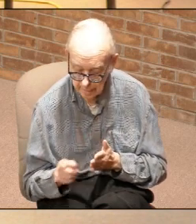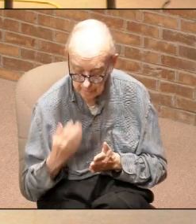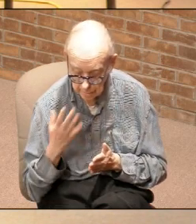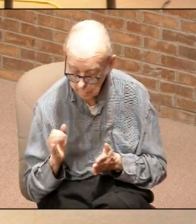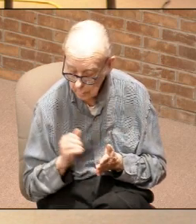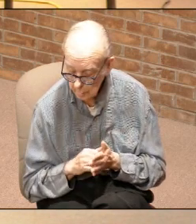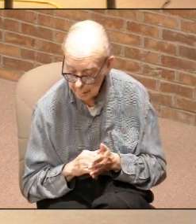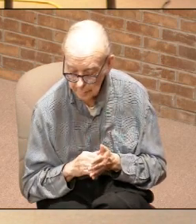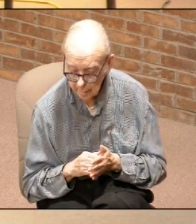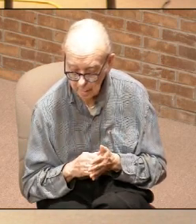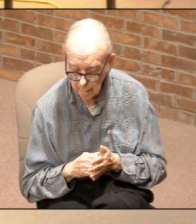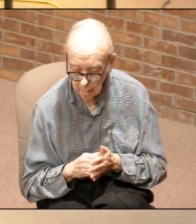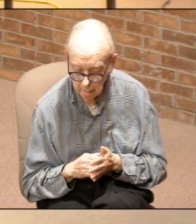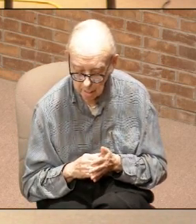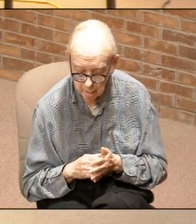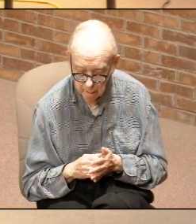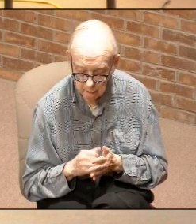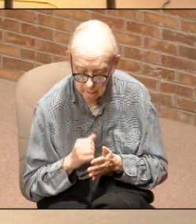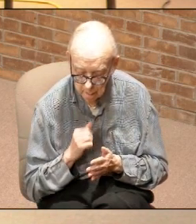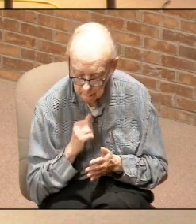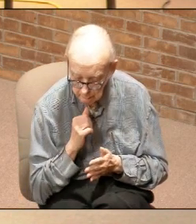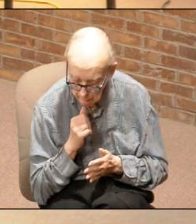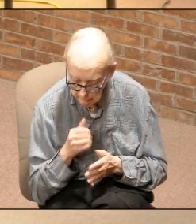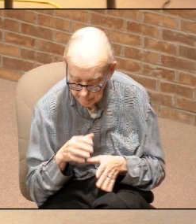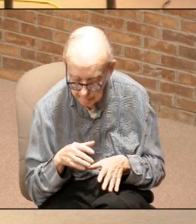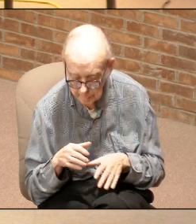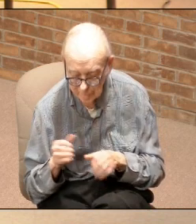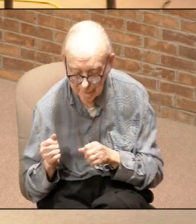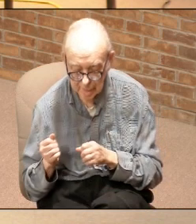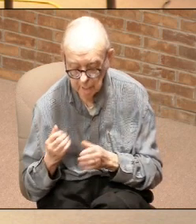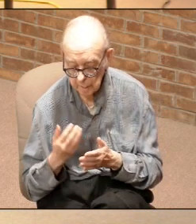it they're not letting them withdraw money